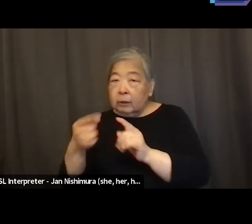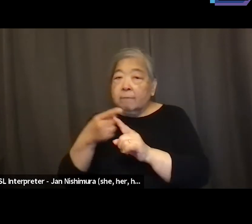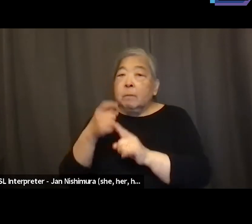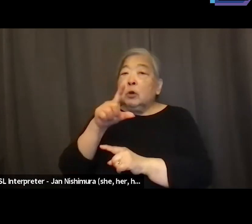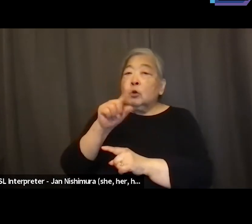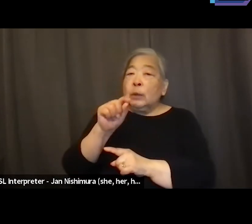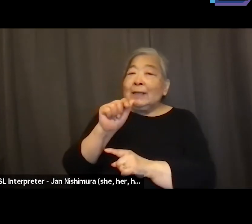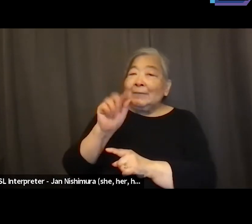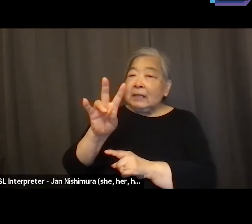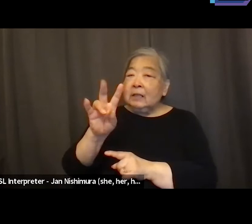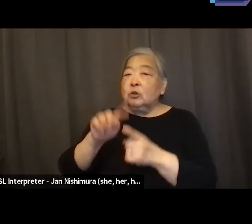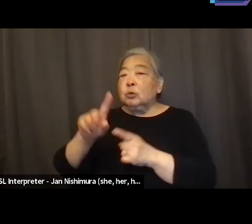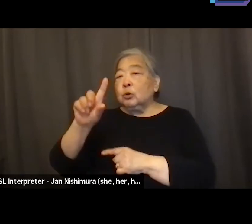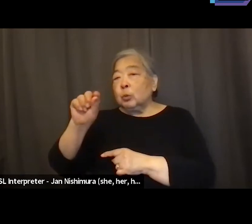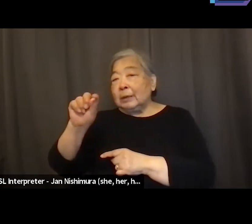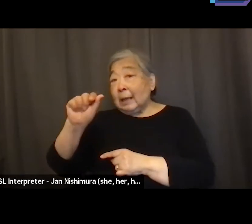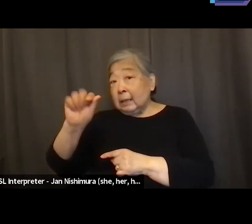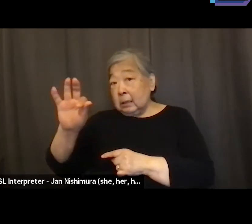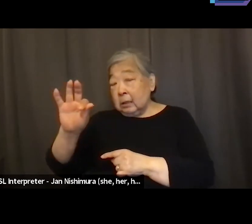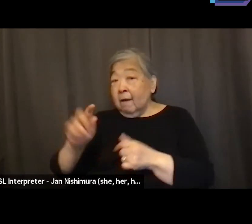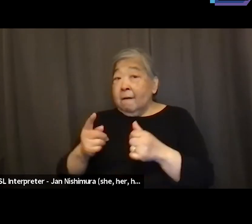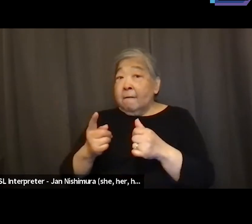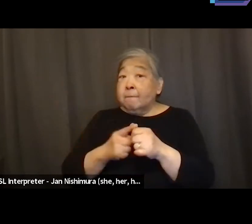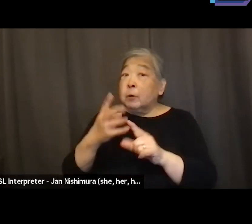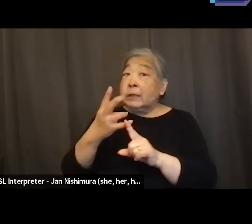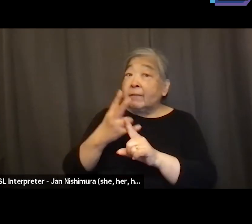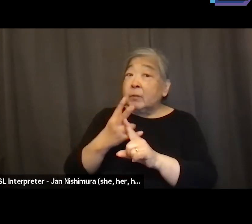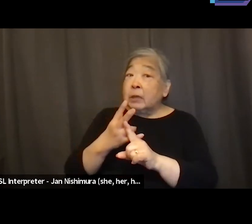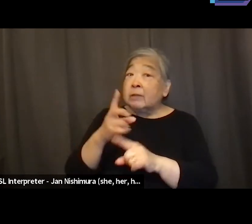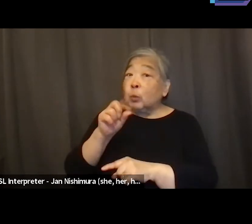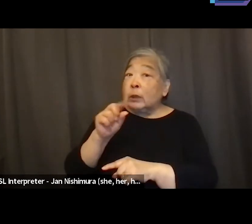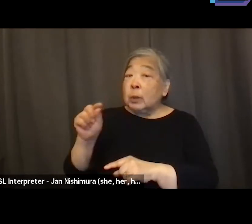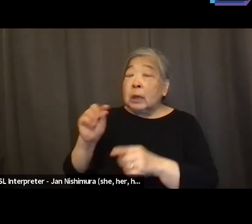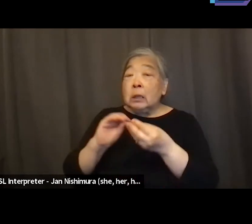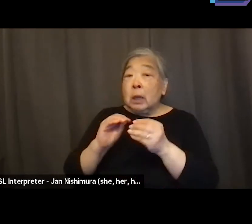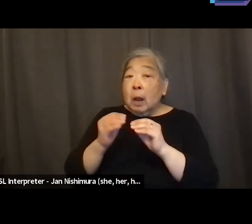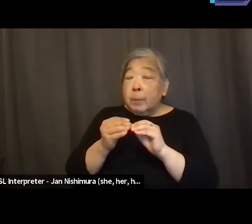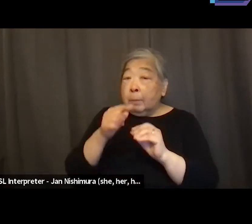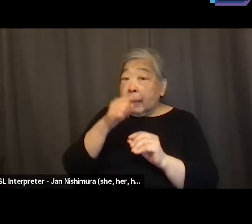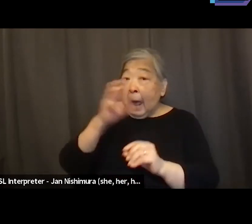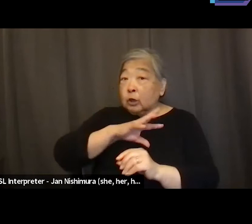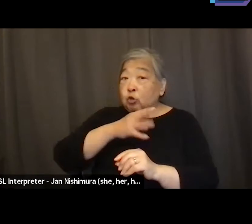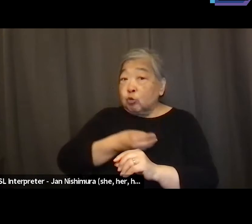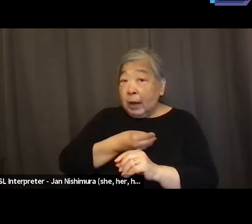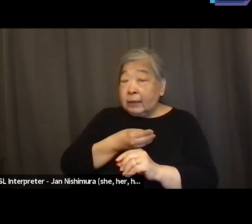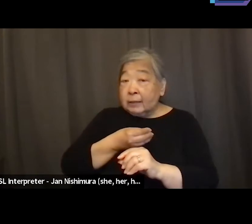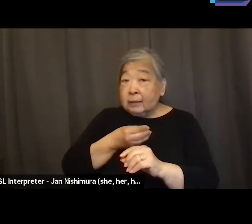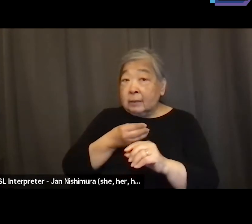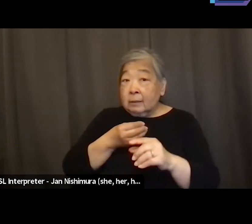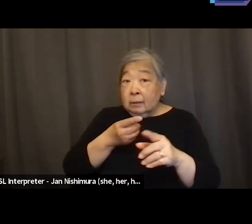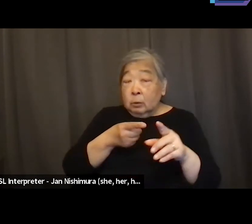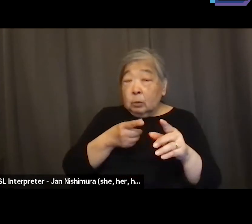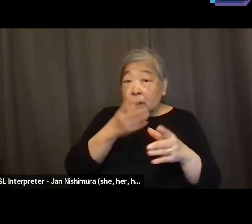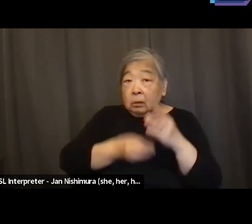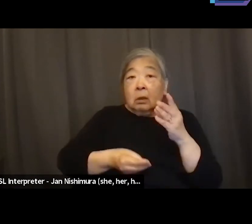and 2019. And in the first 7 months of 2020, the number of Black trans homicide victims surpassed the total number